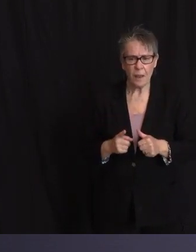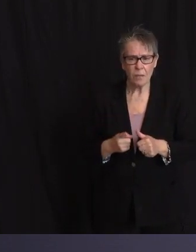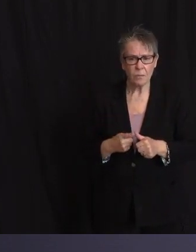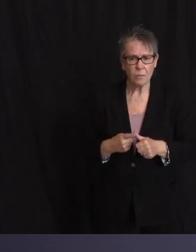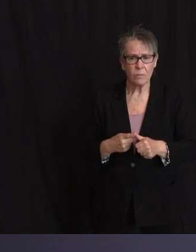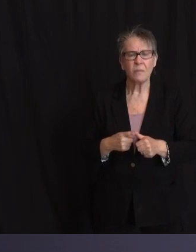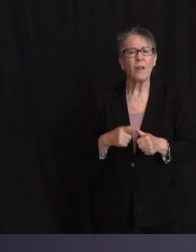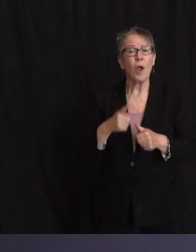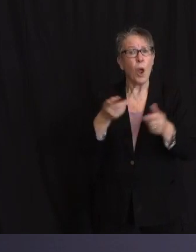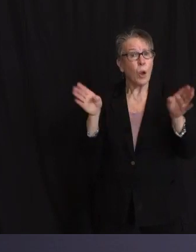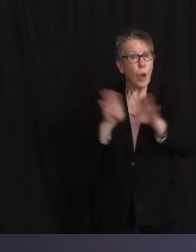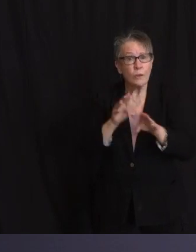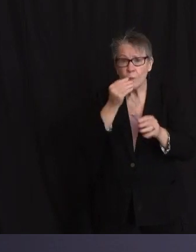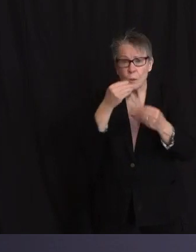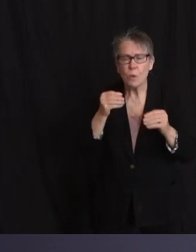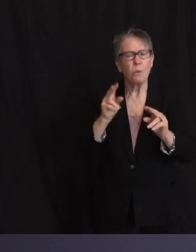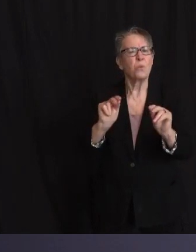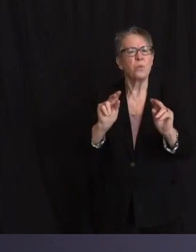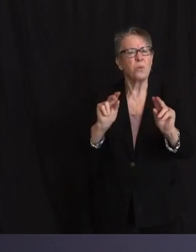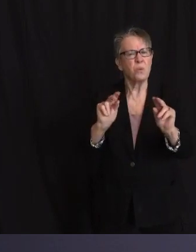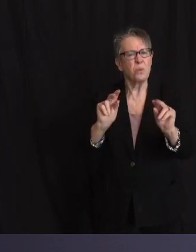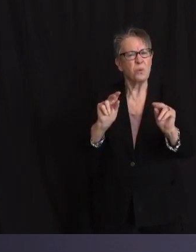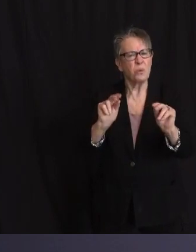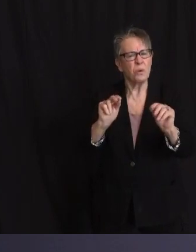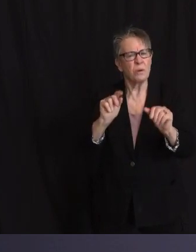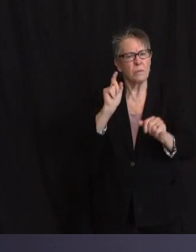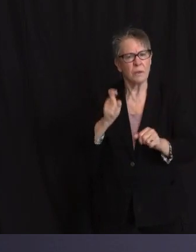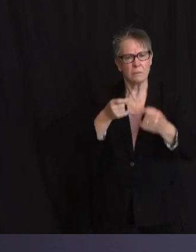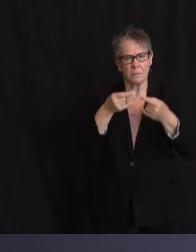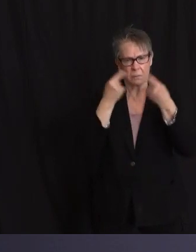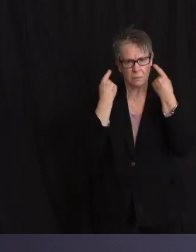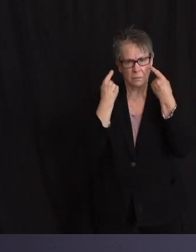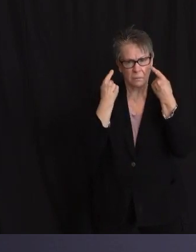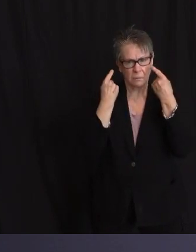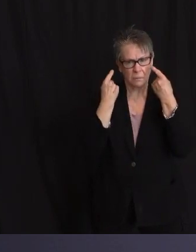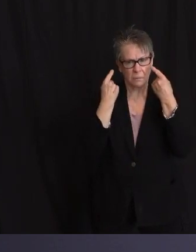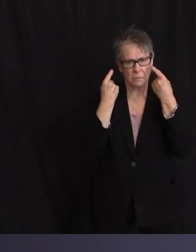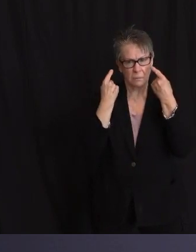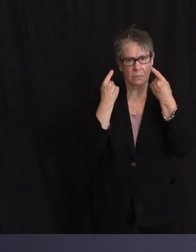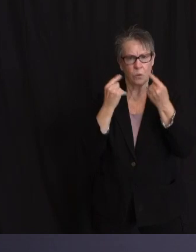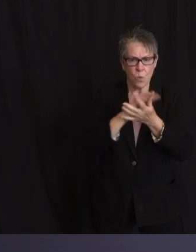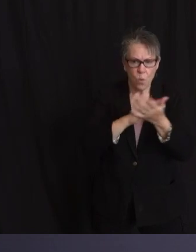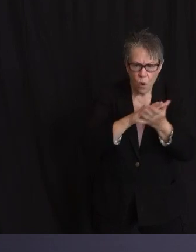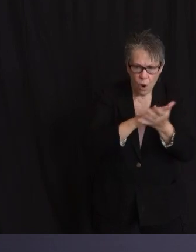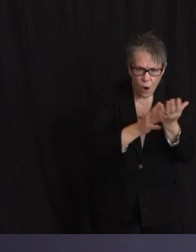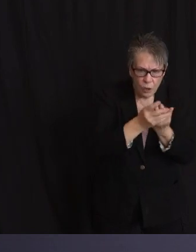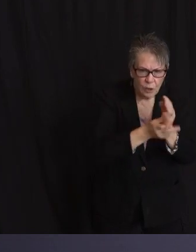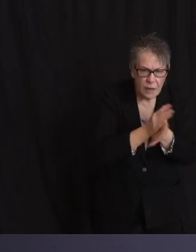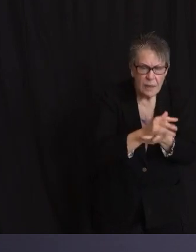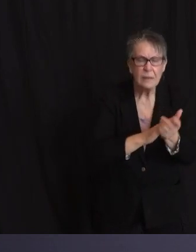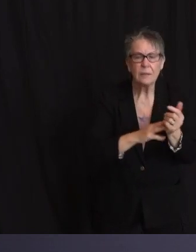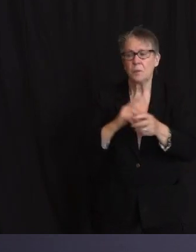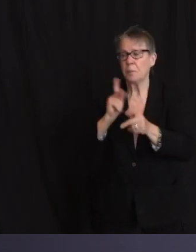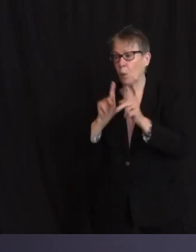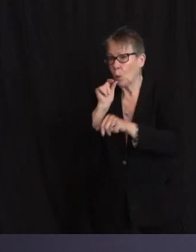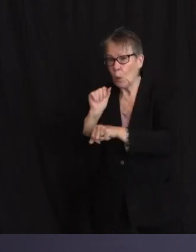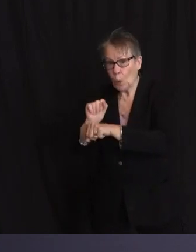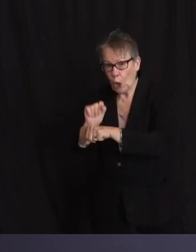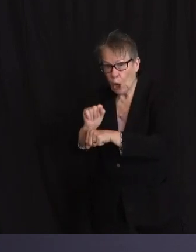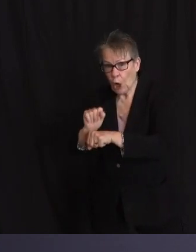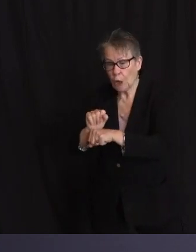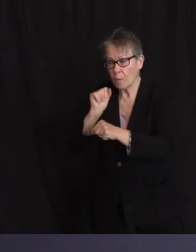the mask wearing, the hygiene that we have put through our executive order, and we expect adherence to that, period. I will